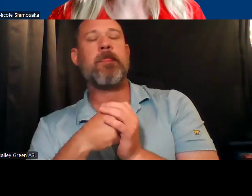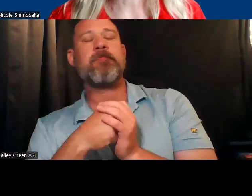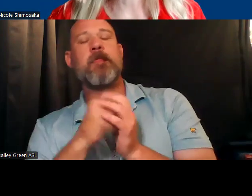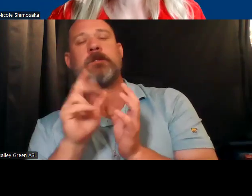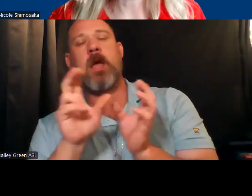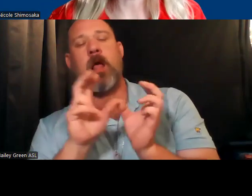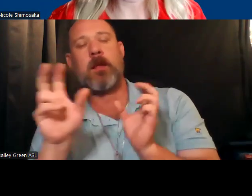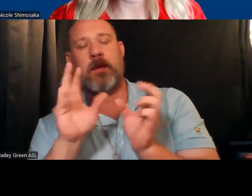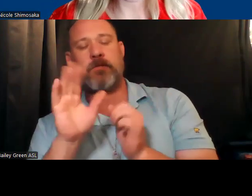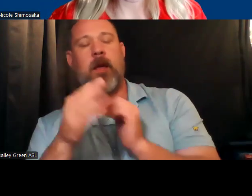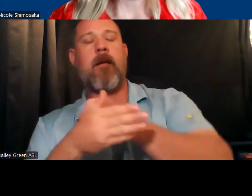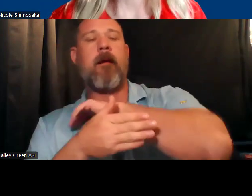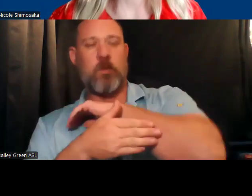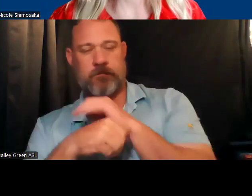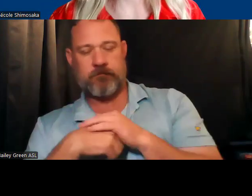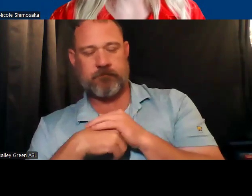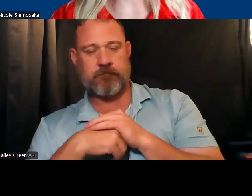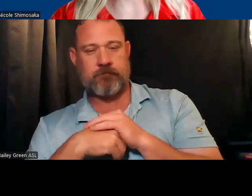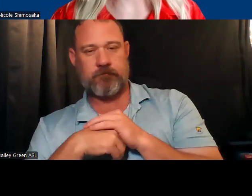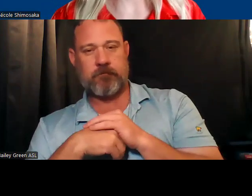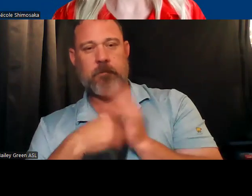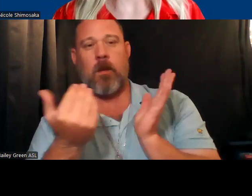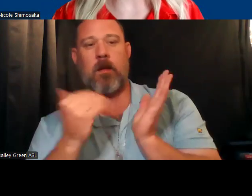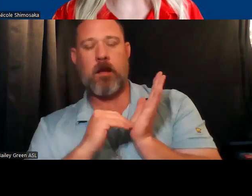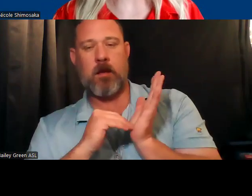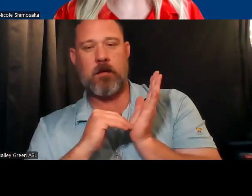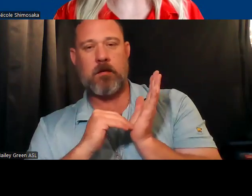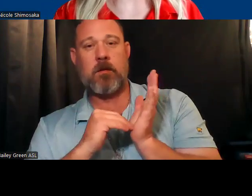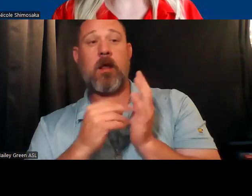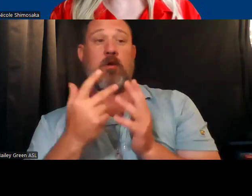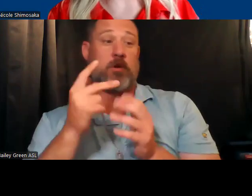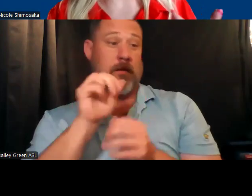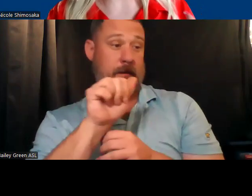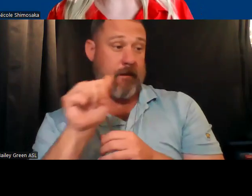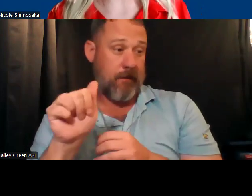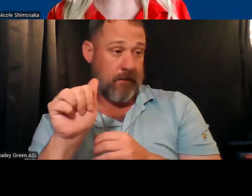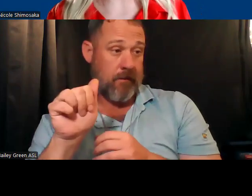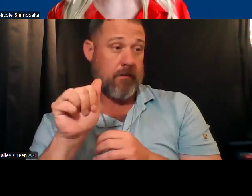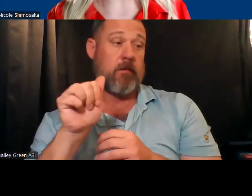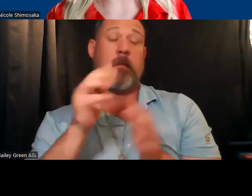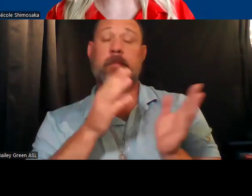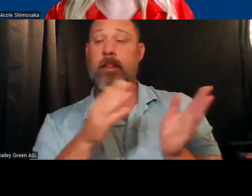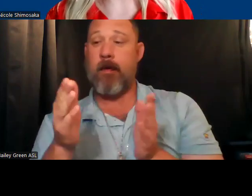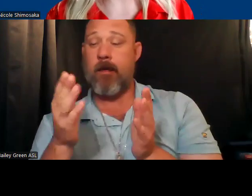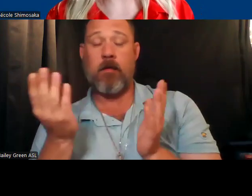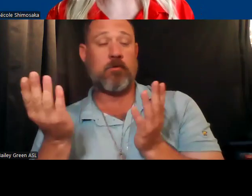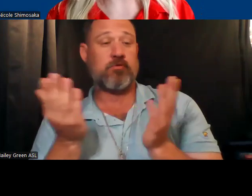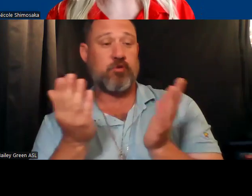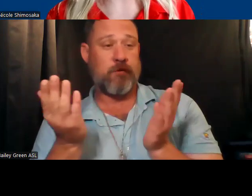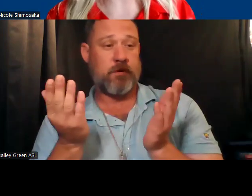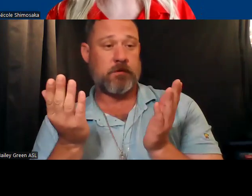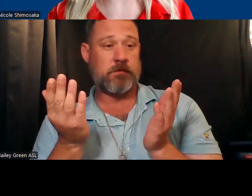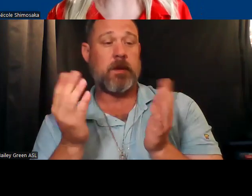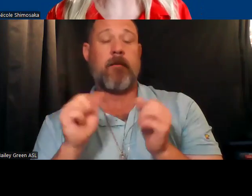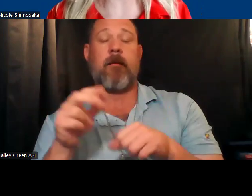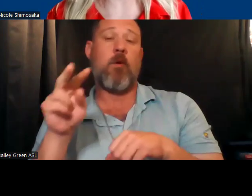by county. So this is, again, every AAA oversees a planning and service area. So a AAA can